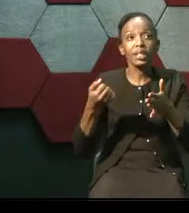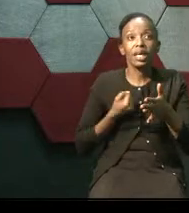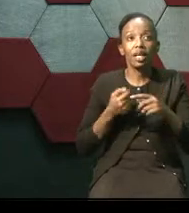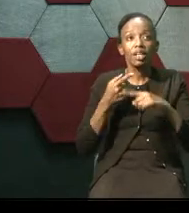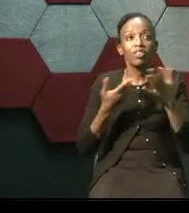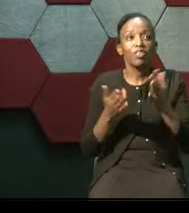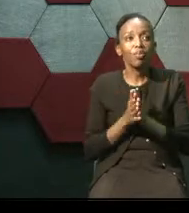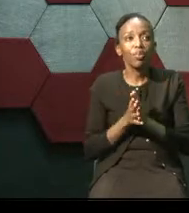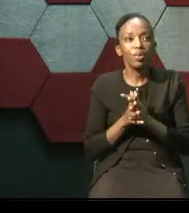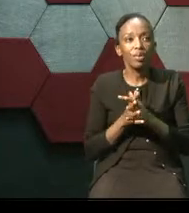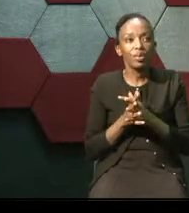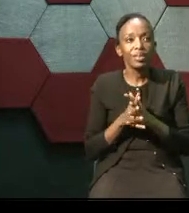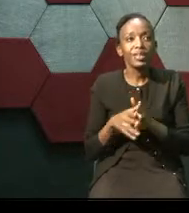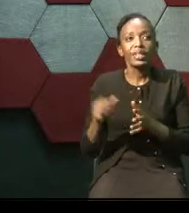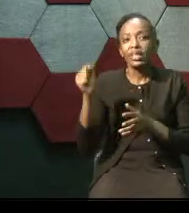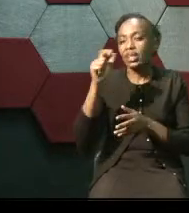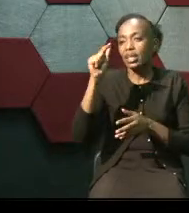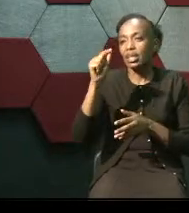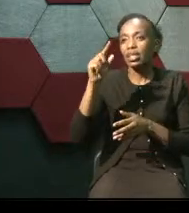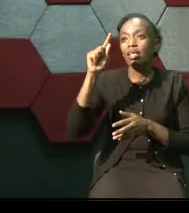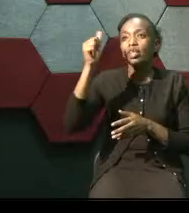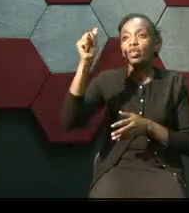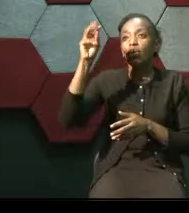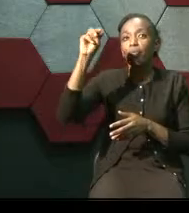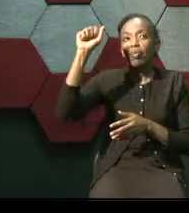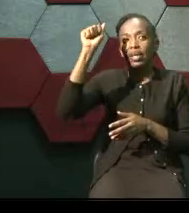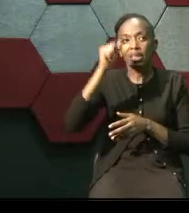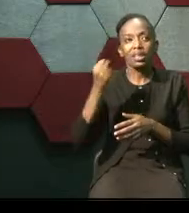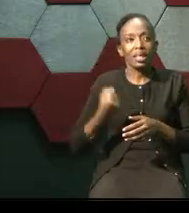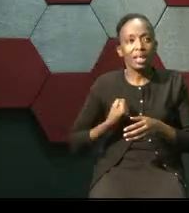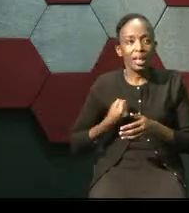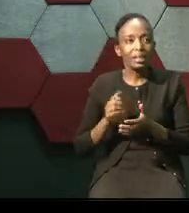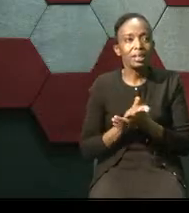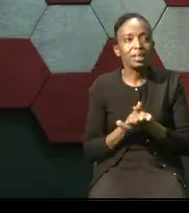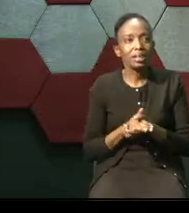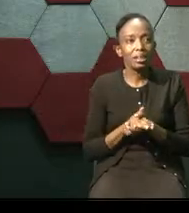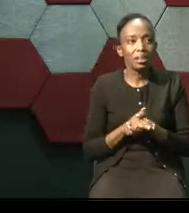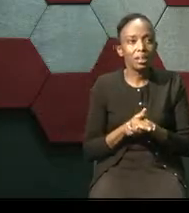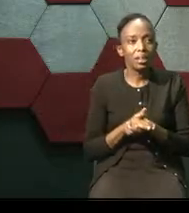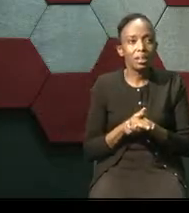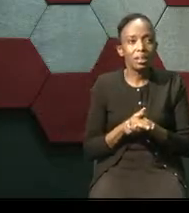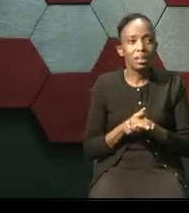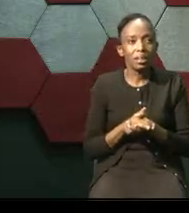from St. Thomas Girls Secondary School.